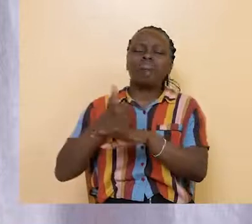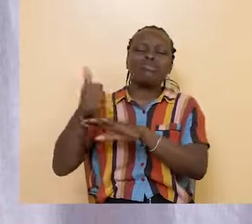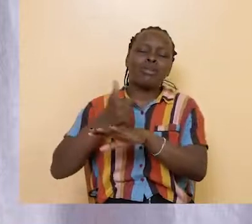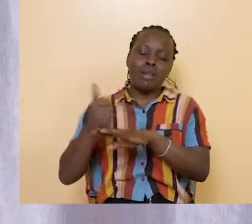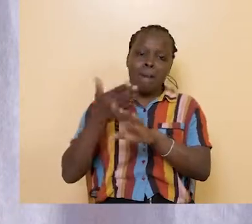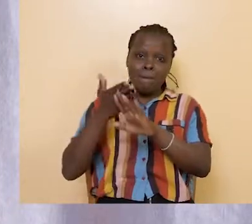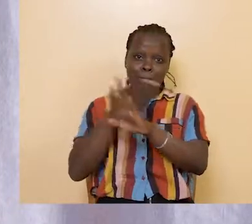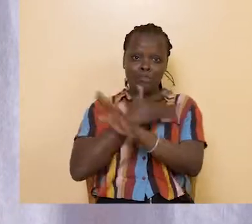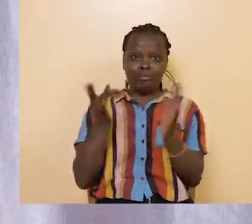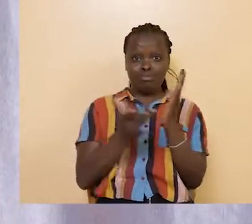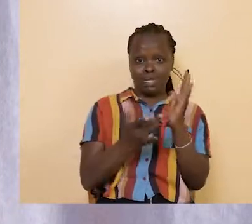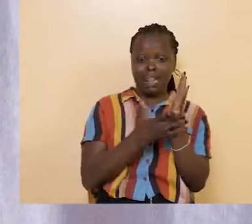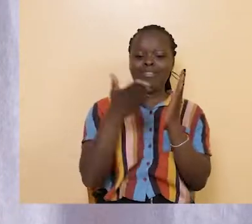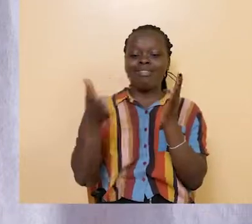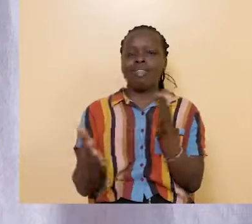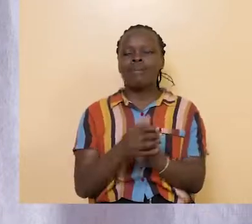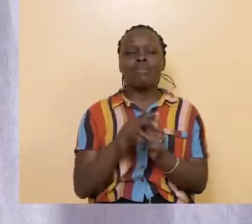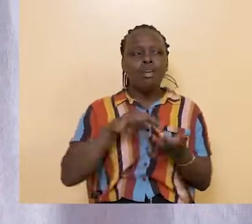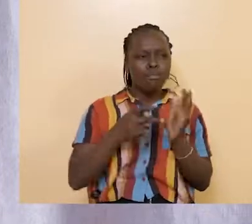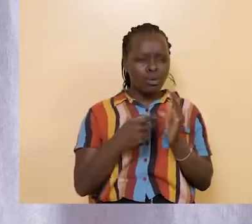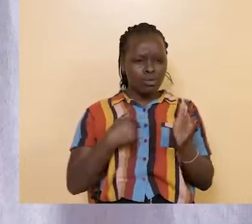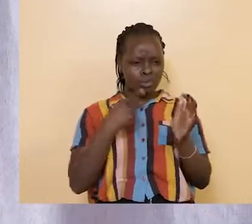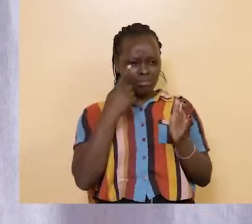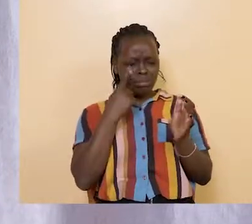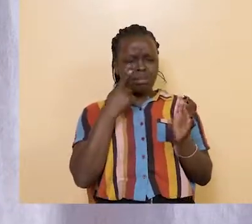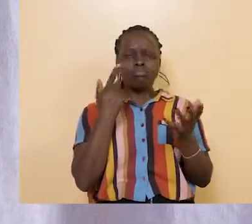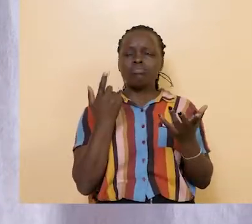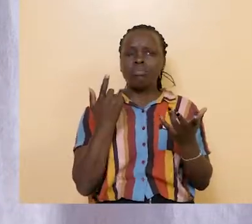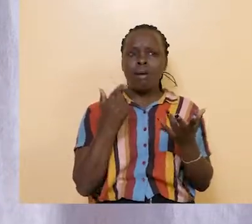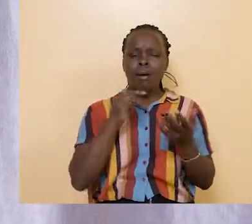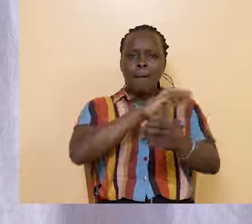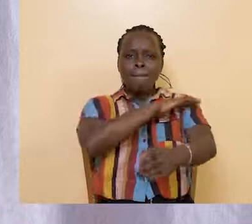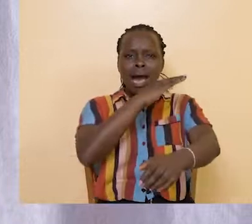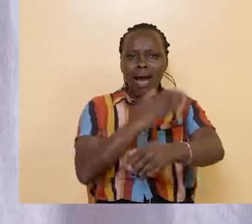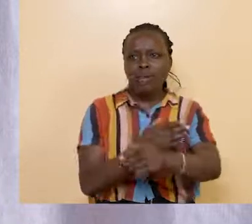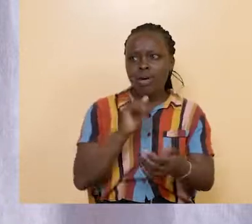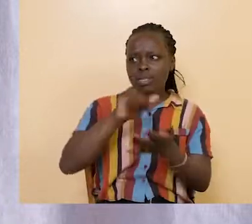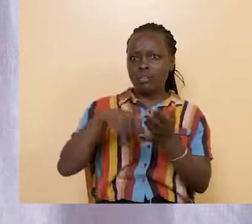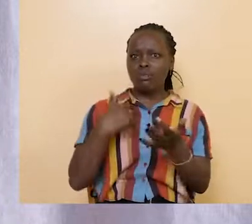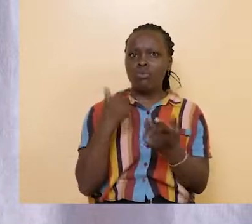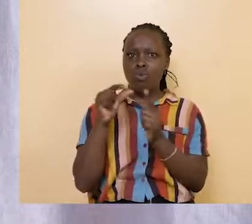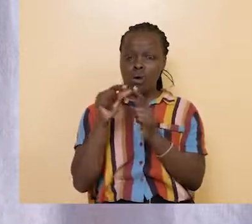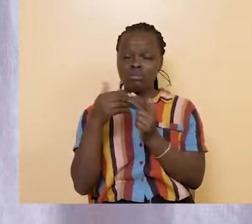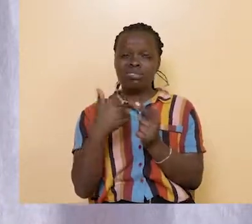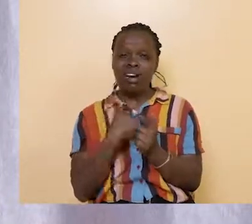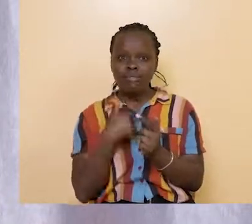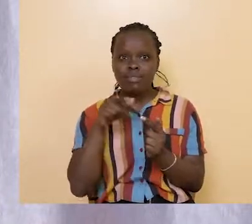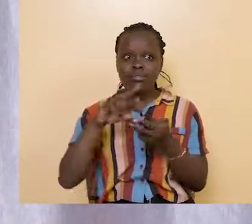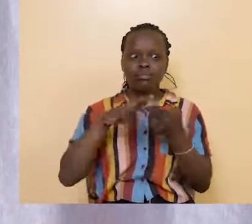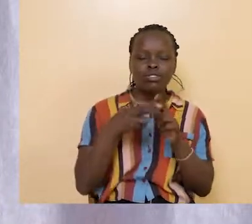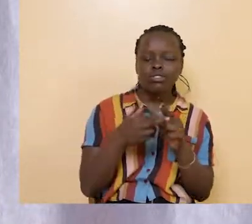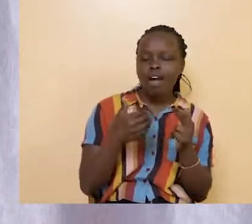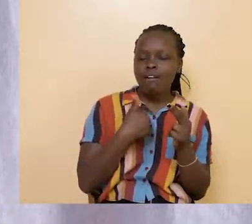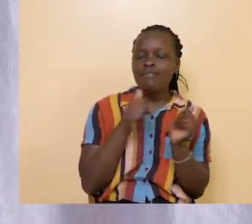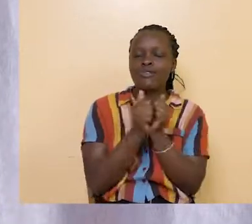the internet ever existed. And so we cannot ignore the power that our words have and this relationship